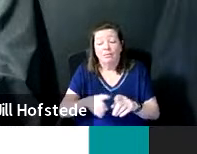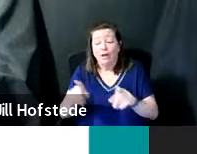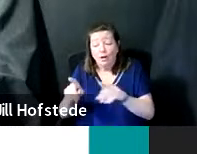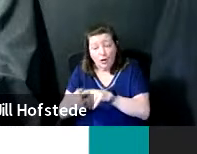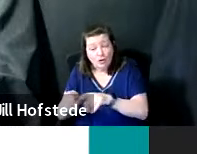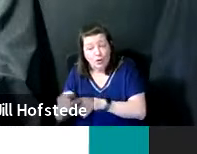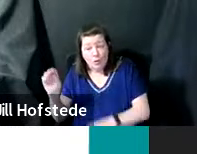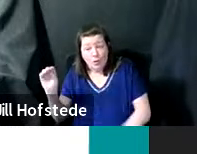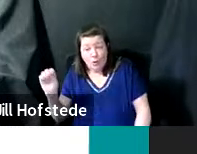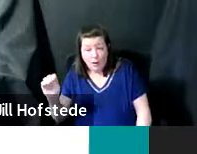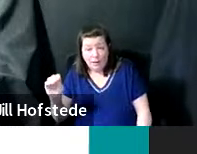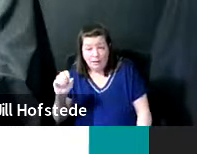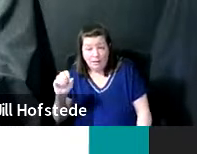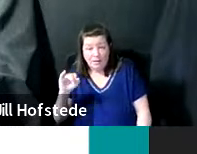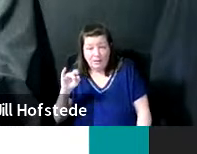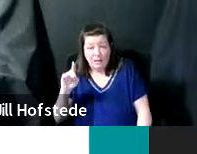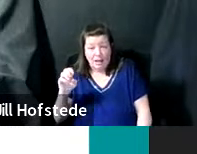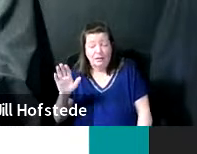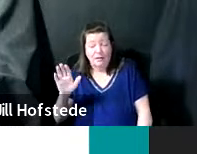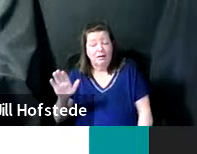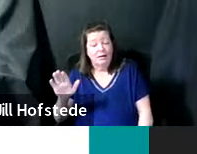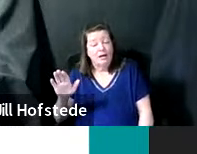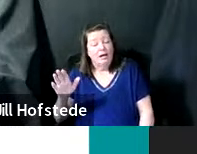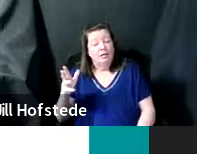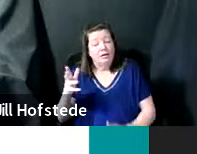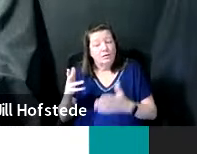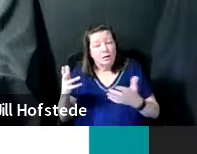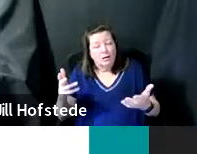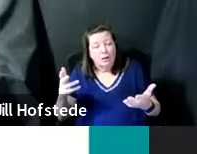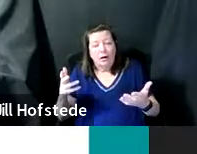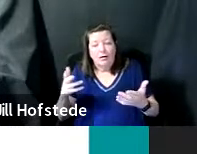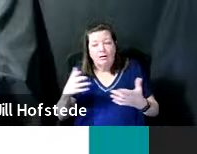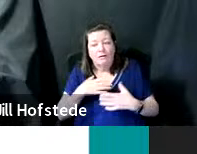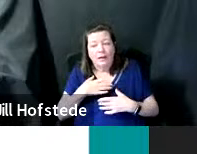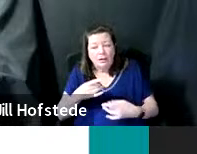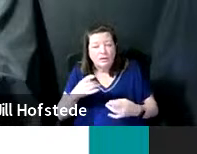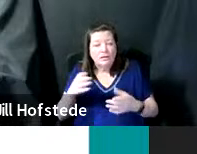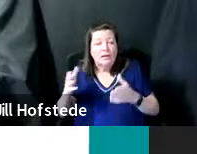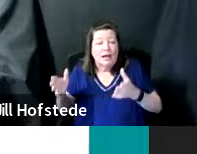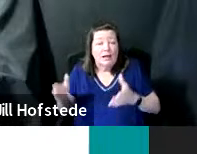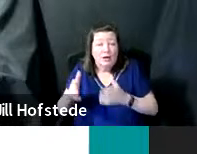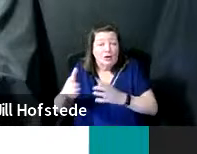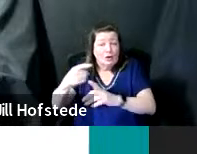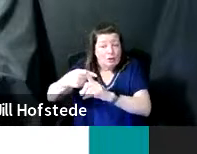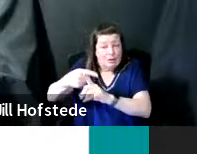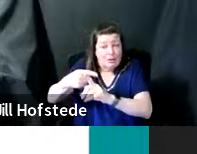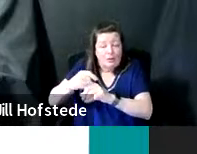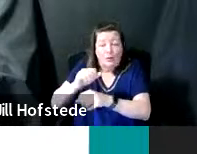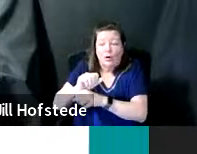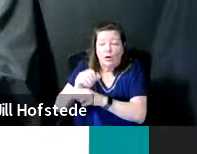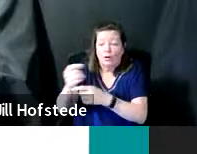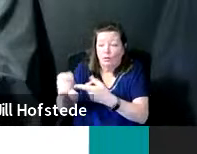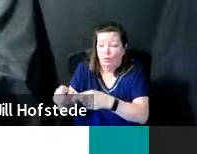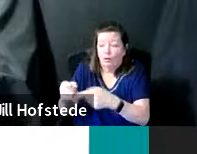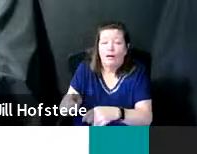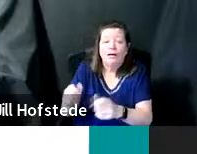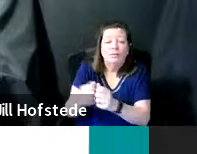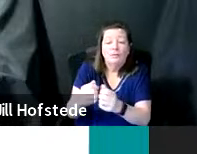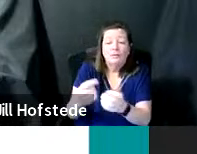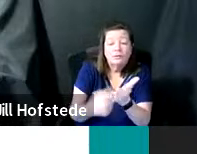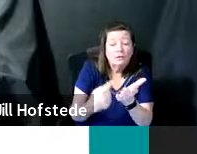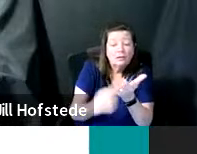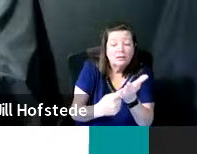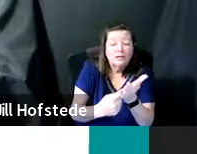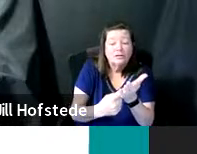side, you know, there's a lot of interesting and encouraging work going on with the